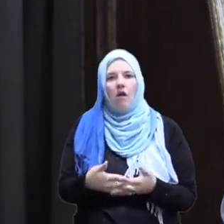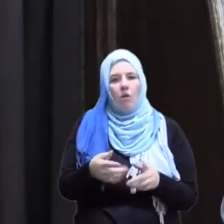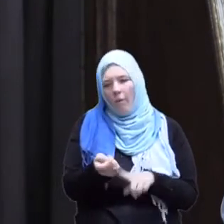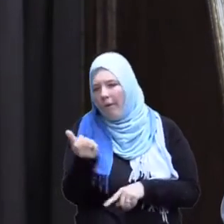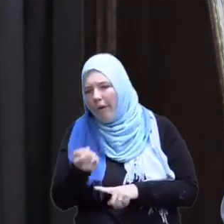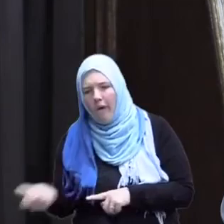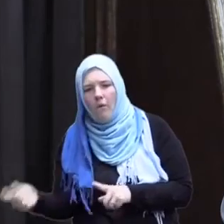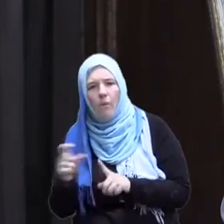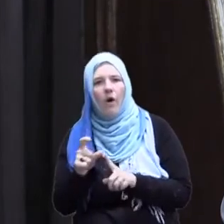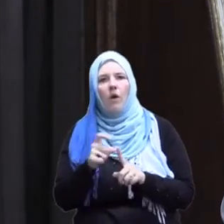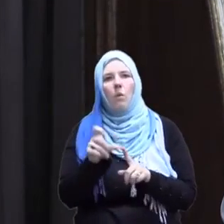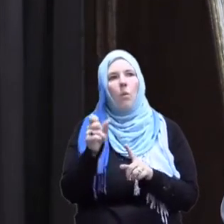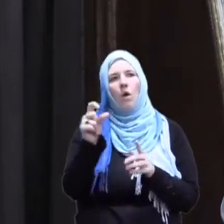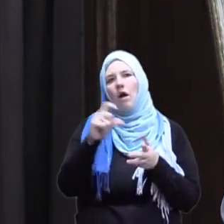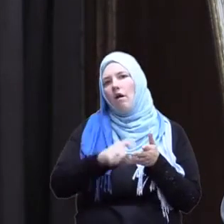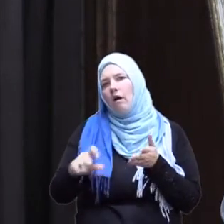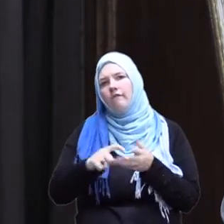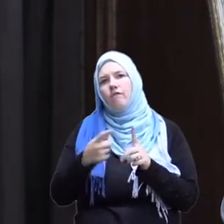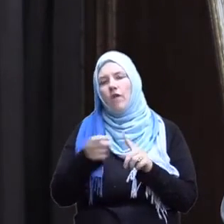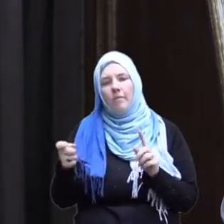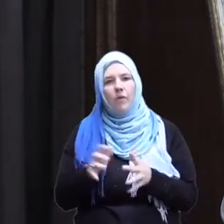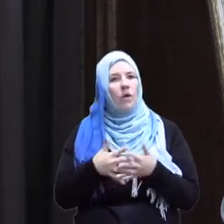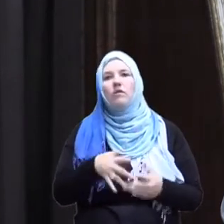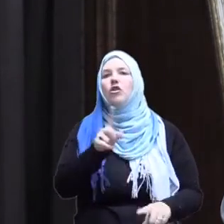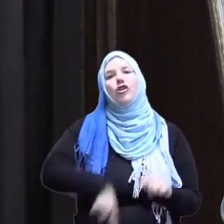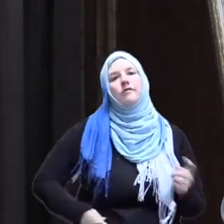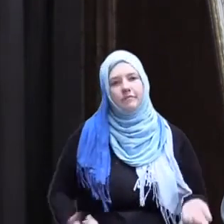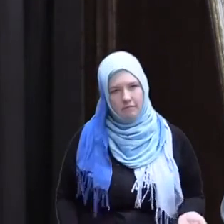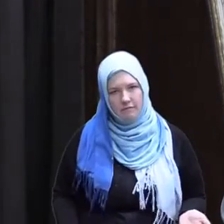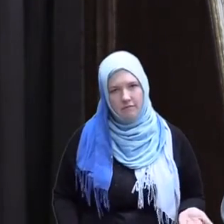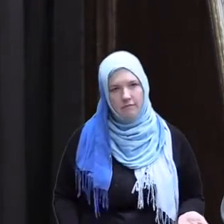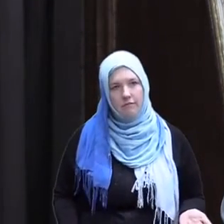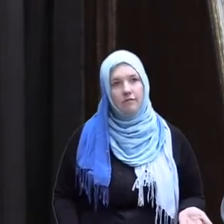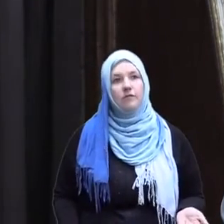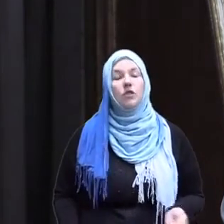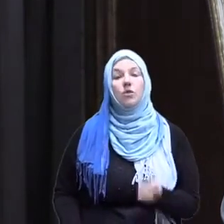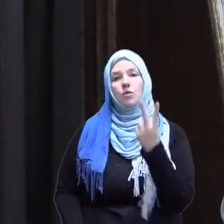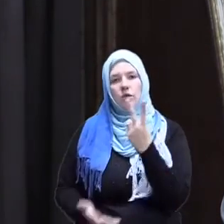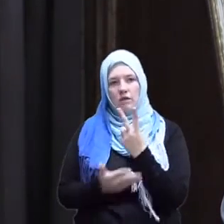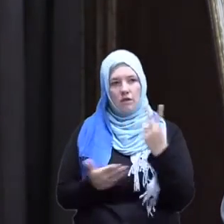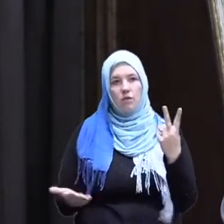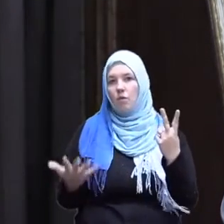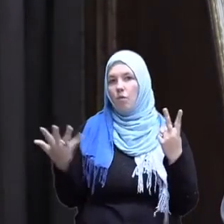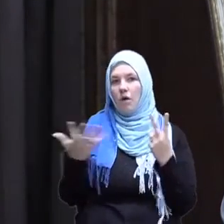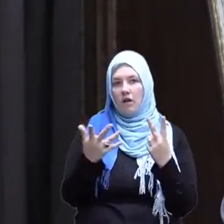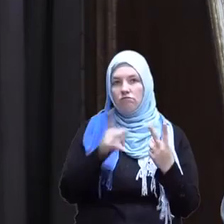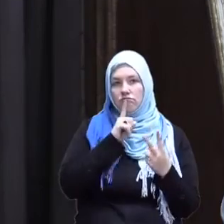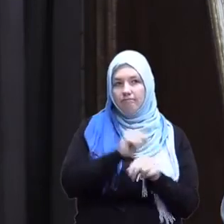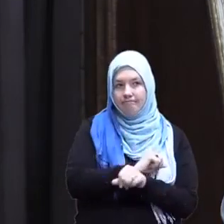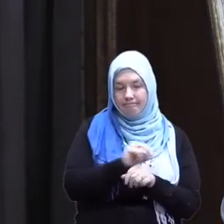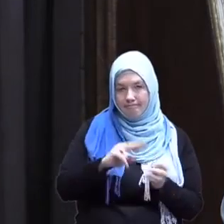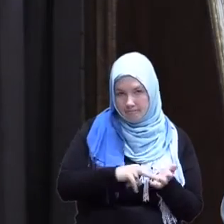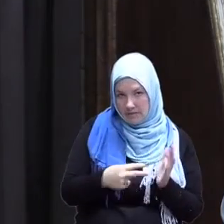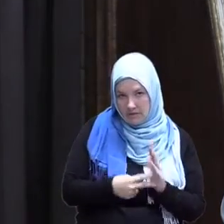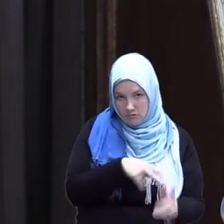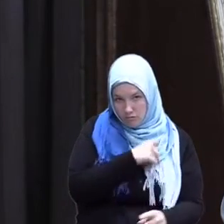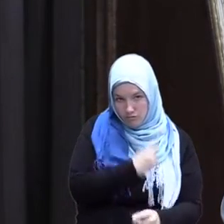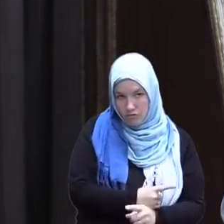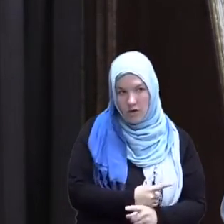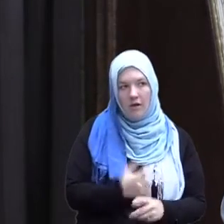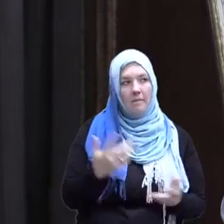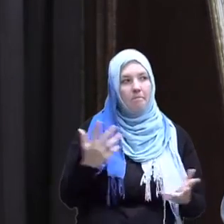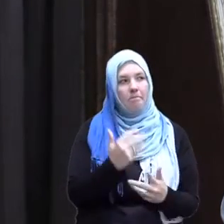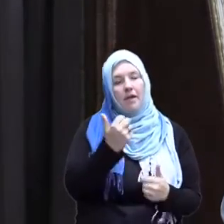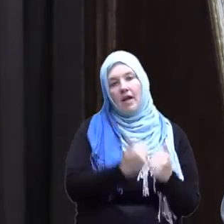couldn't. So what do? They go after two things. One is what it actually means, right?